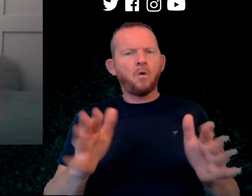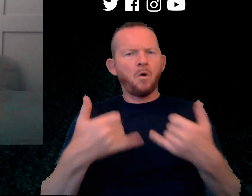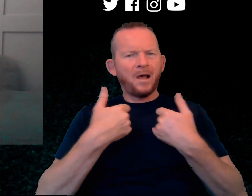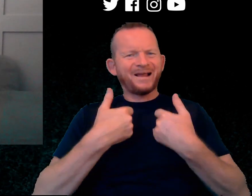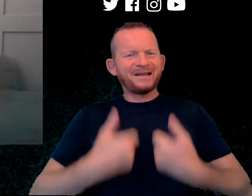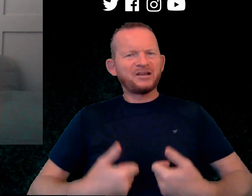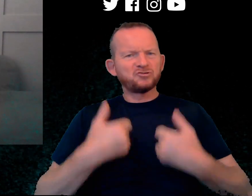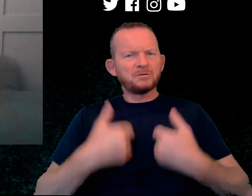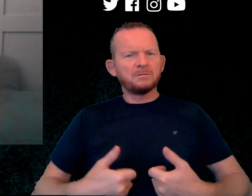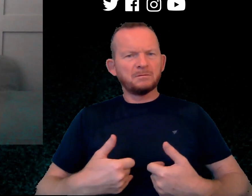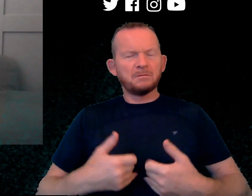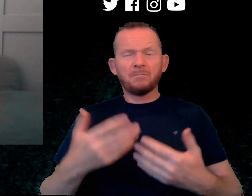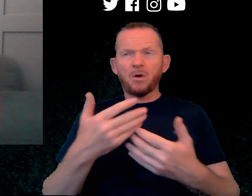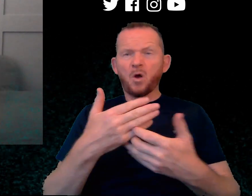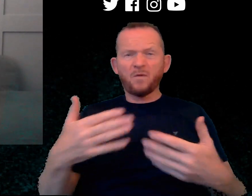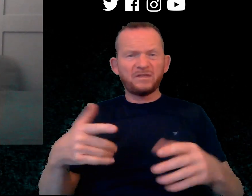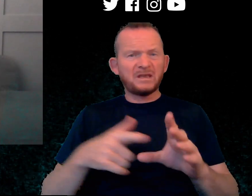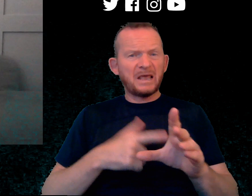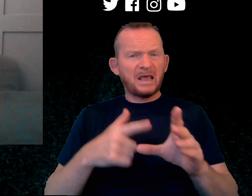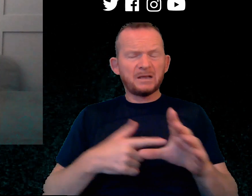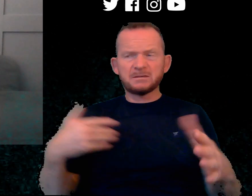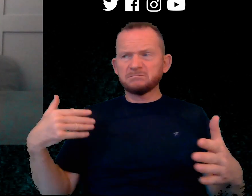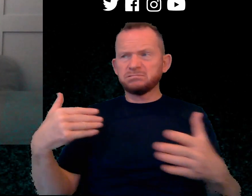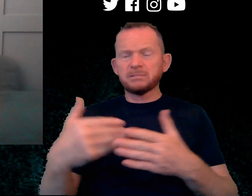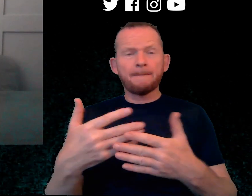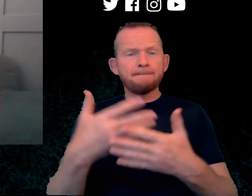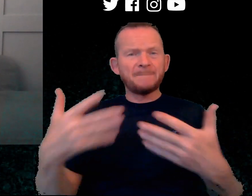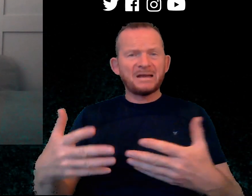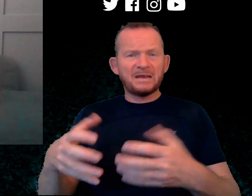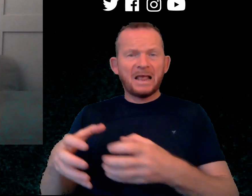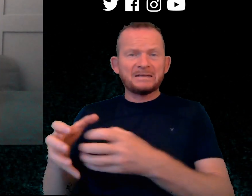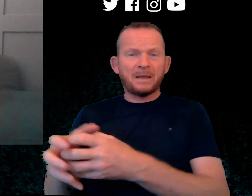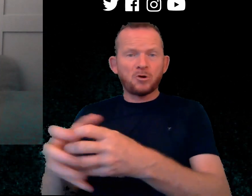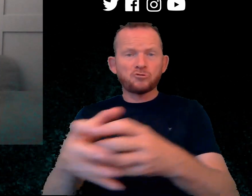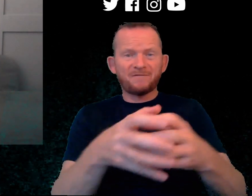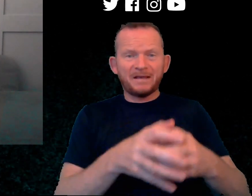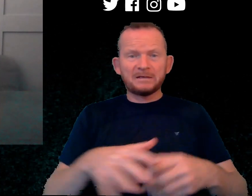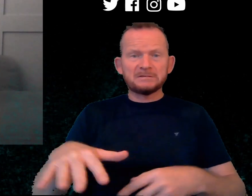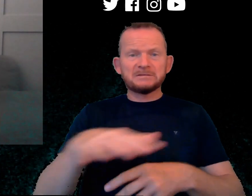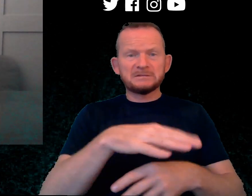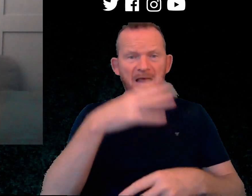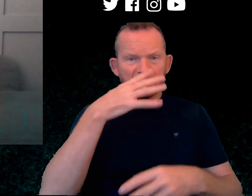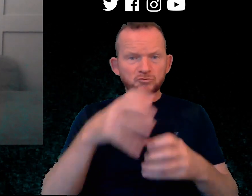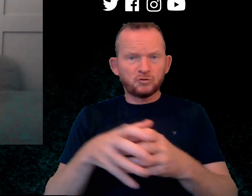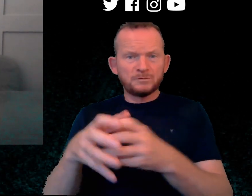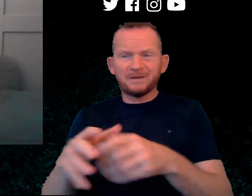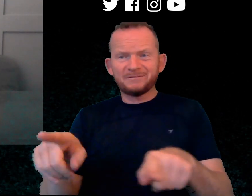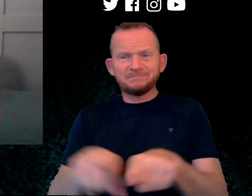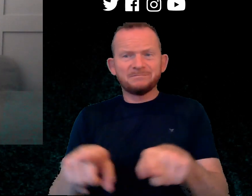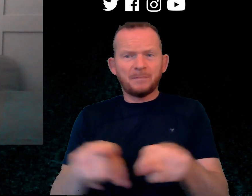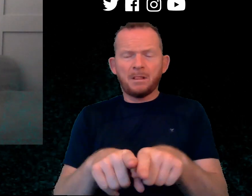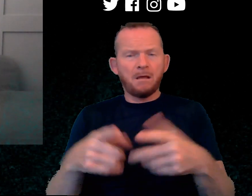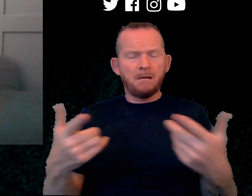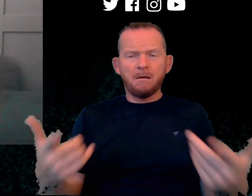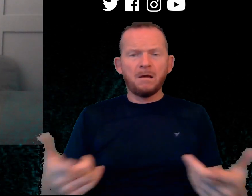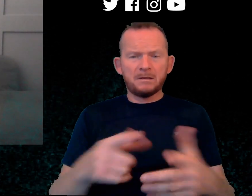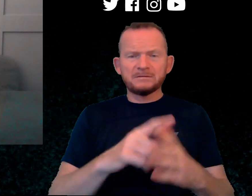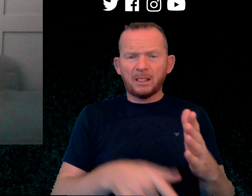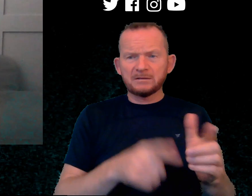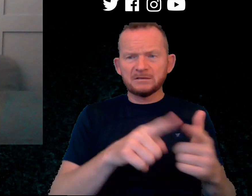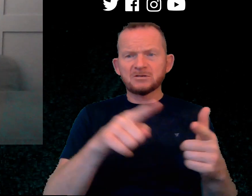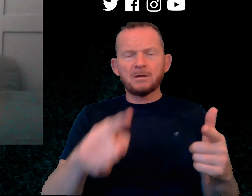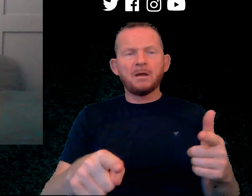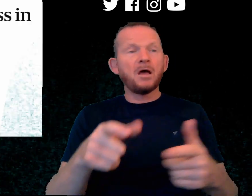be disabled you have to have an impairment or condition. But over the years we've considered many demographics who have impairments